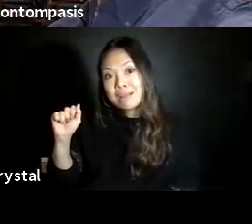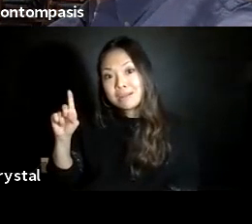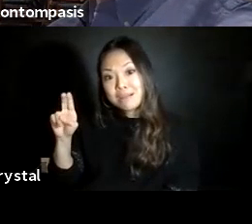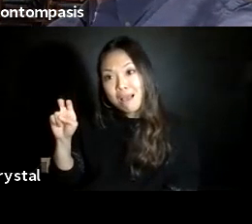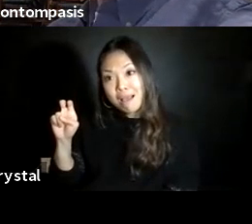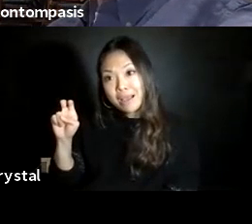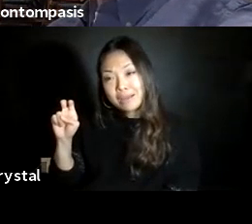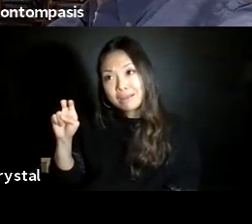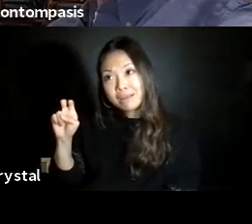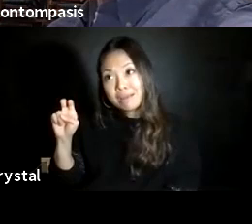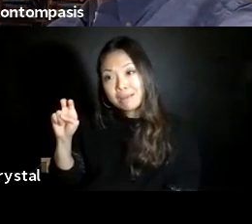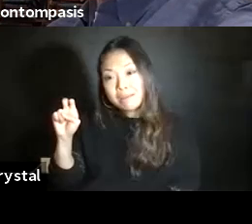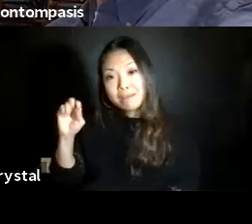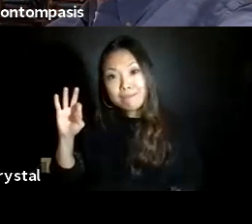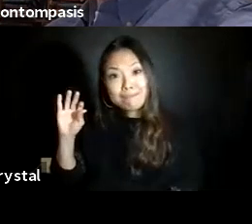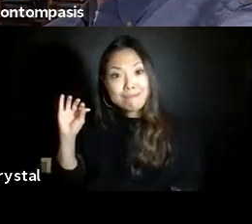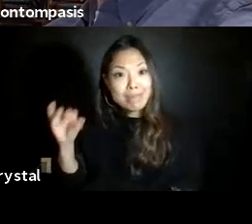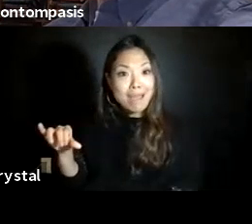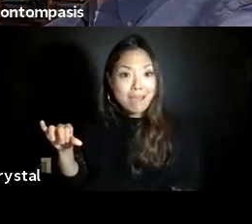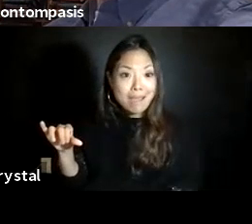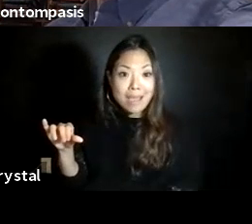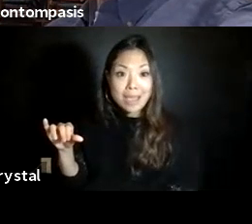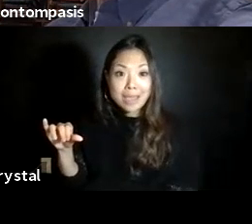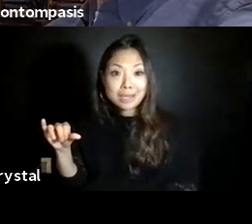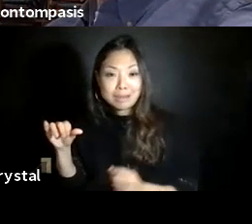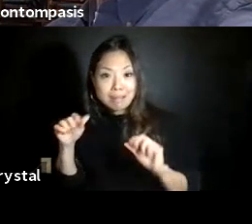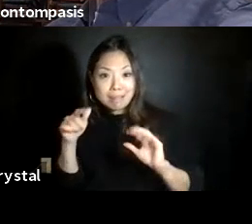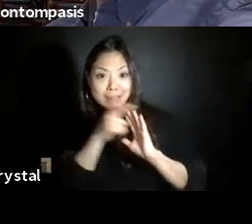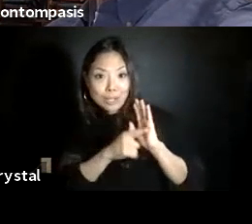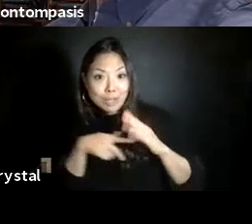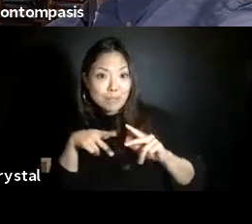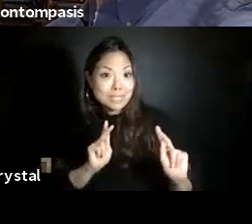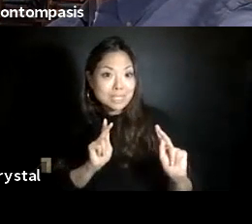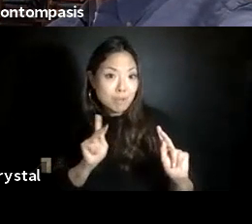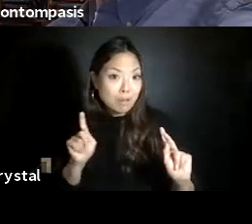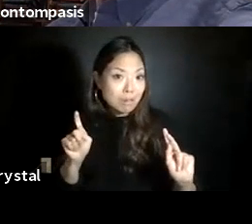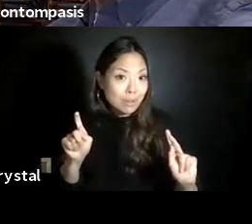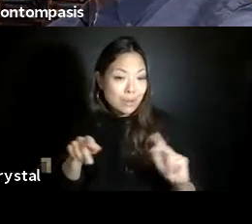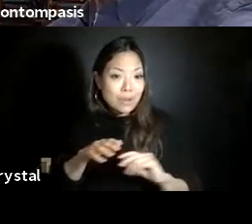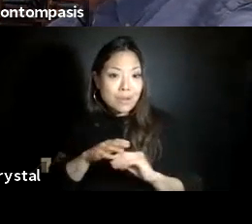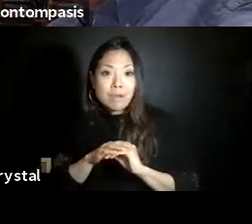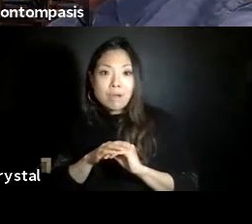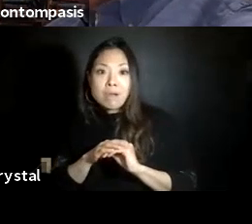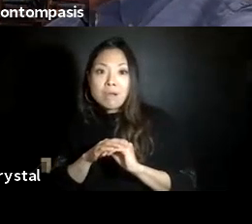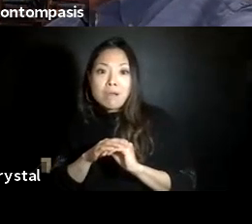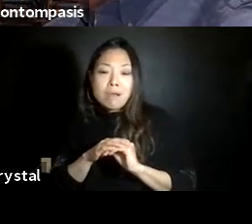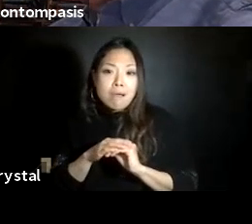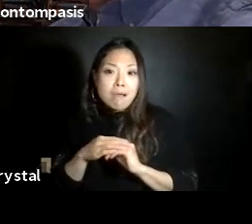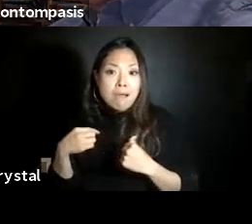would be legally permissible. I don't know that there